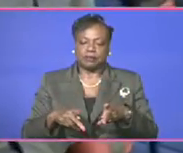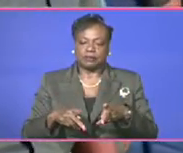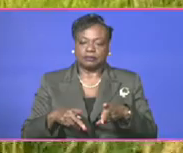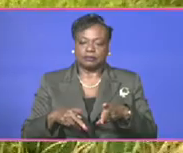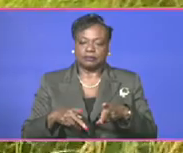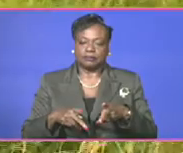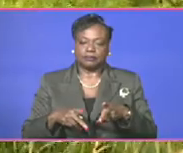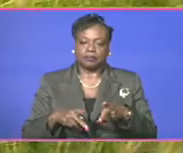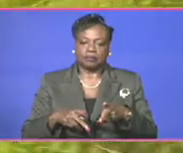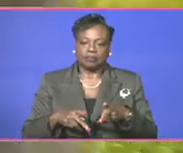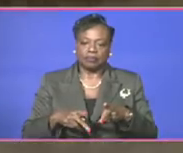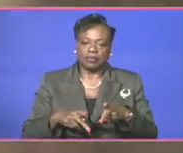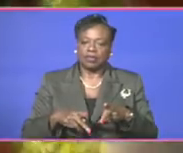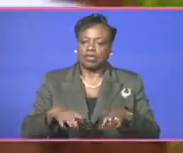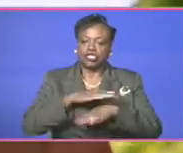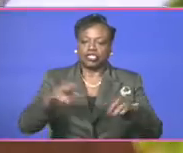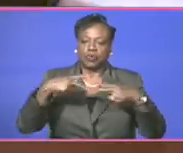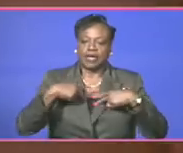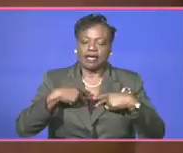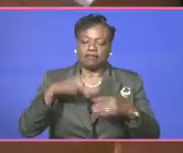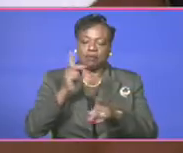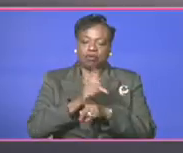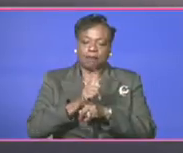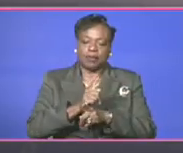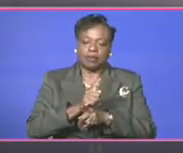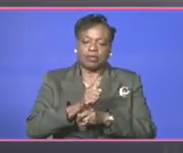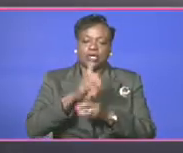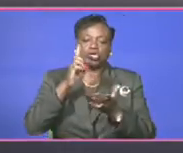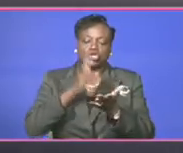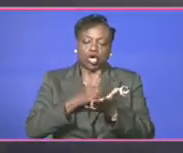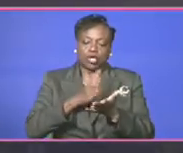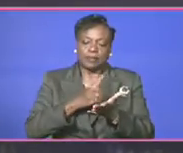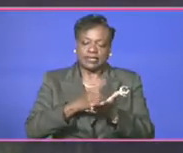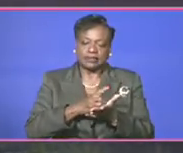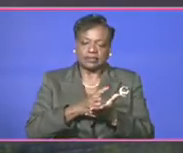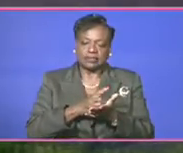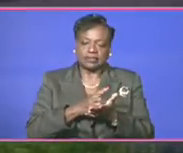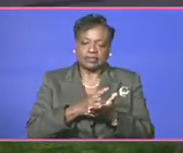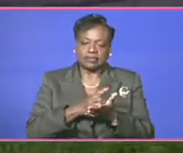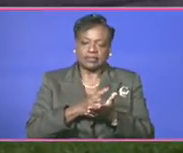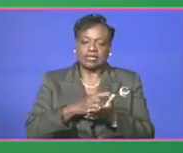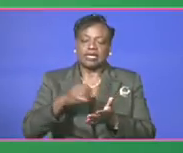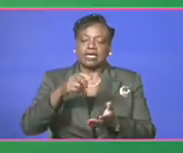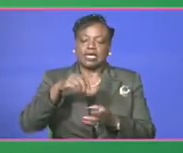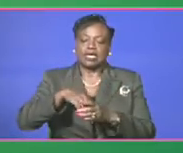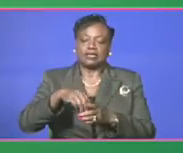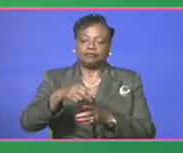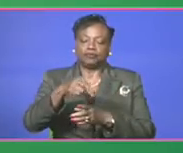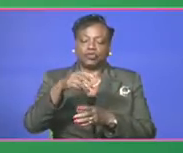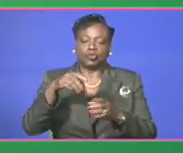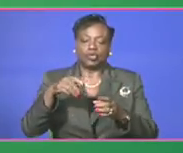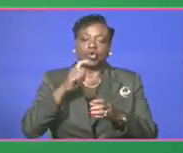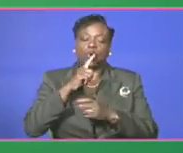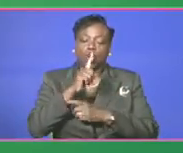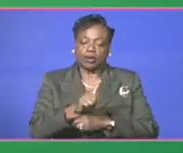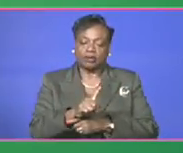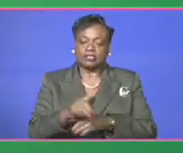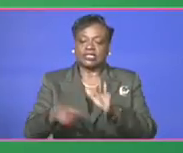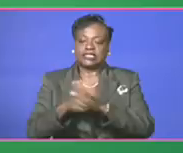marginalized, cannot receive proper documentation, etc. In order for fair play and to expedite and deal